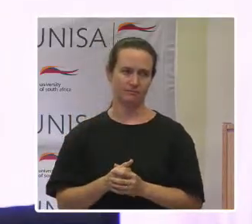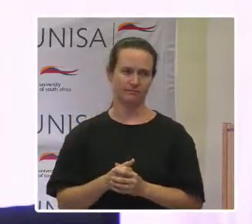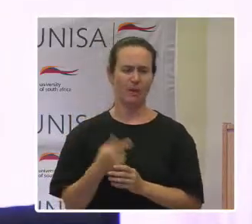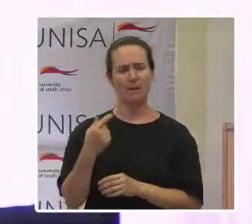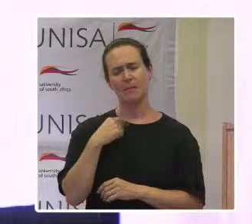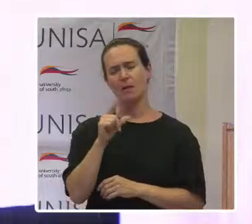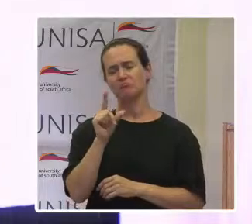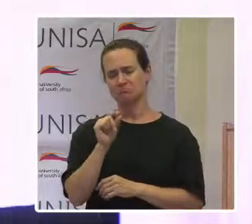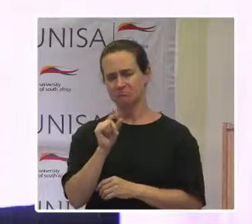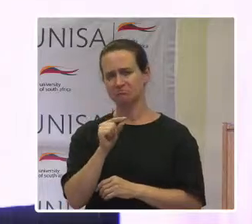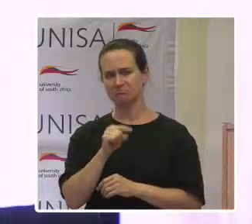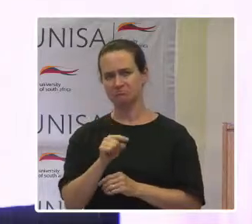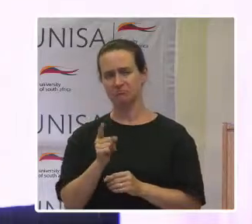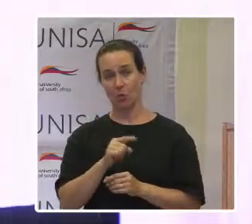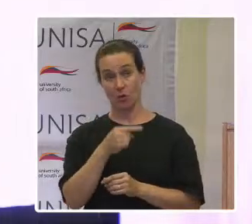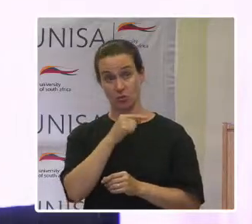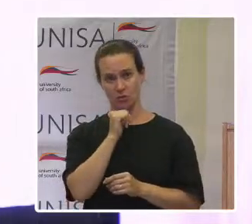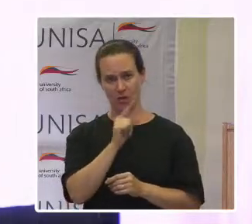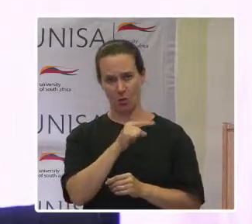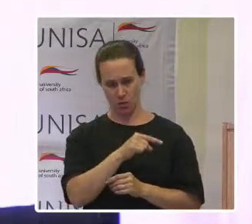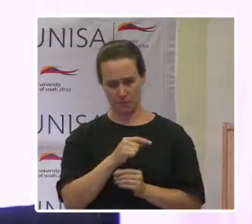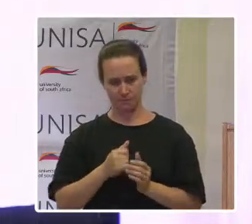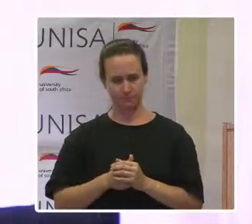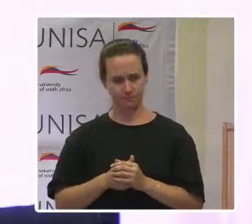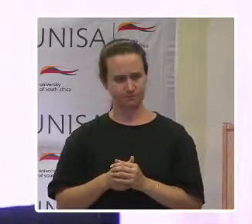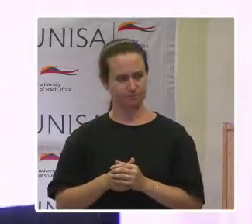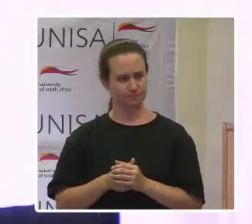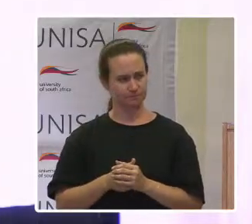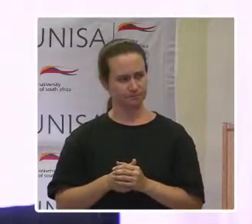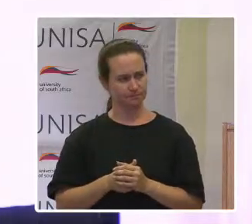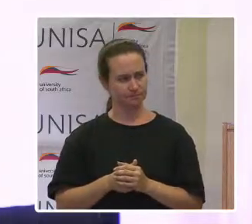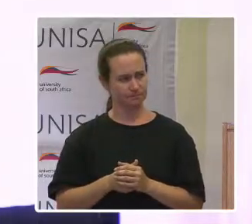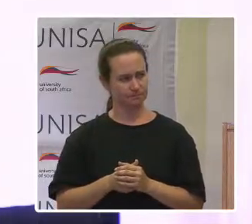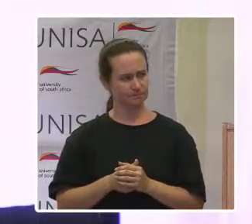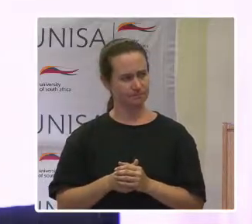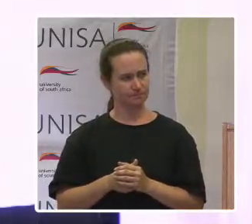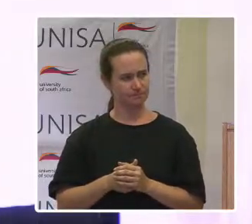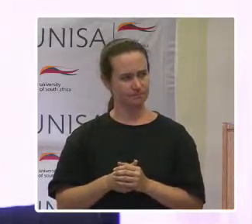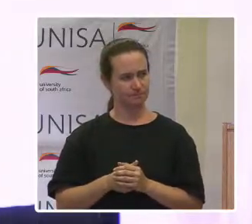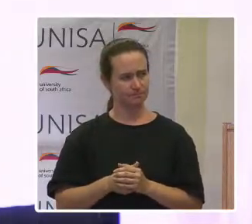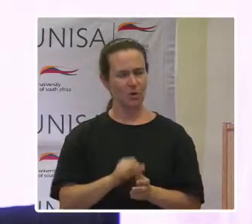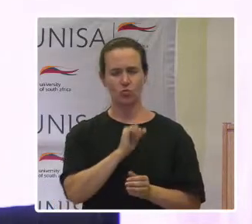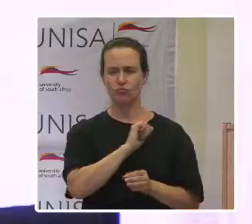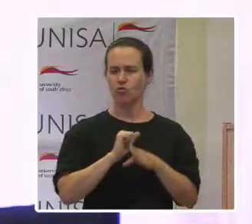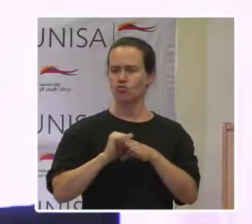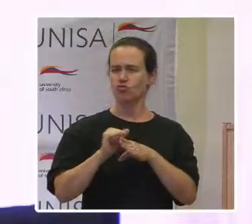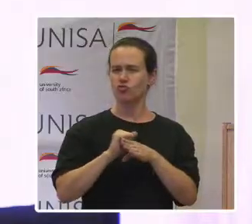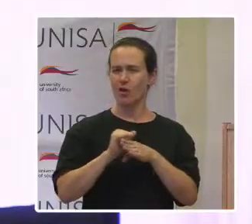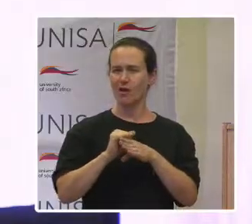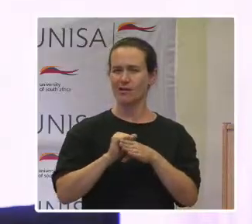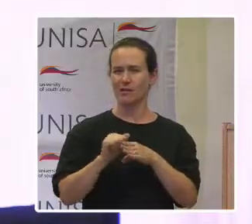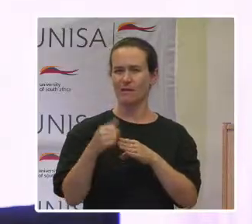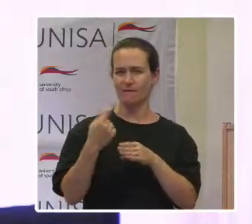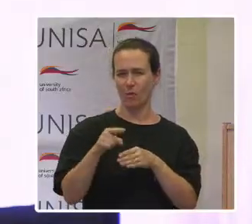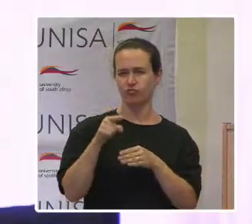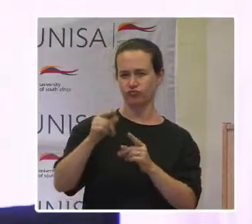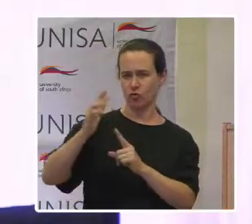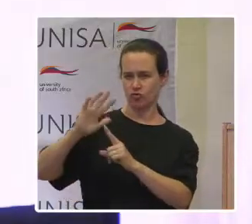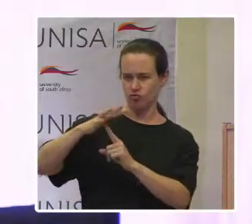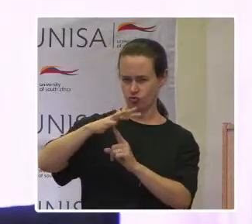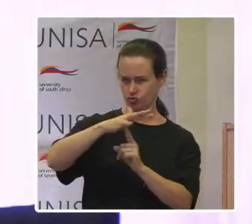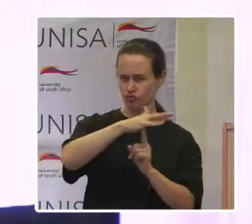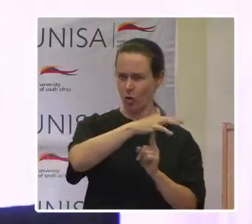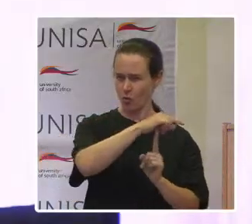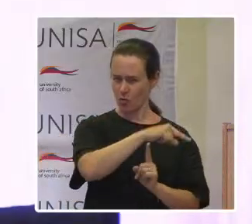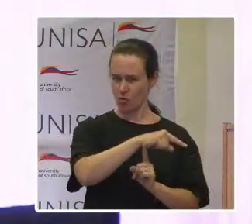interested in what you said about your training for drone pilots.